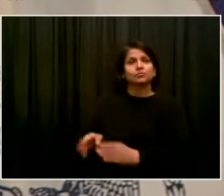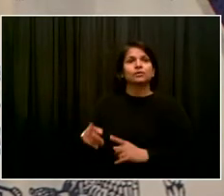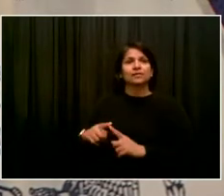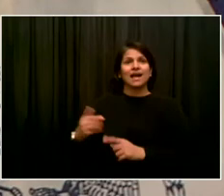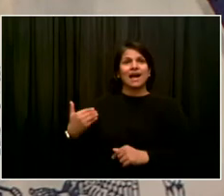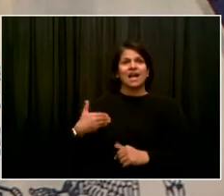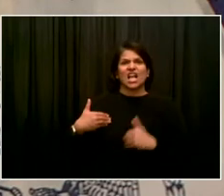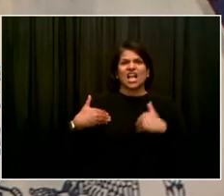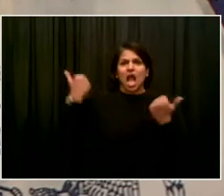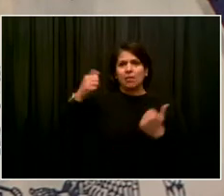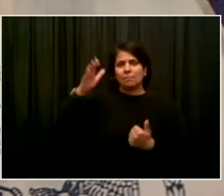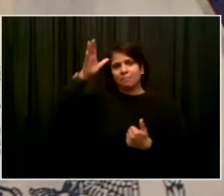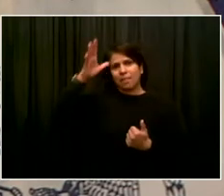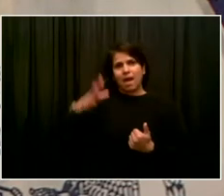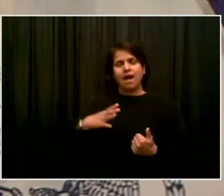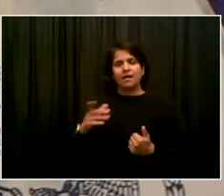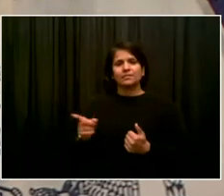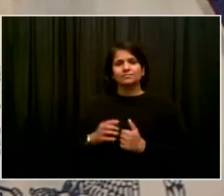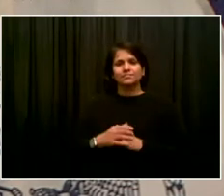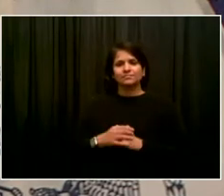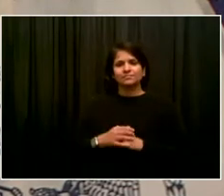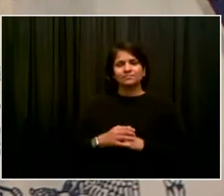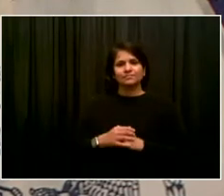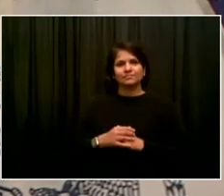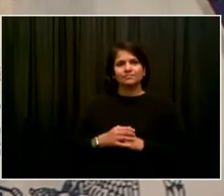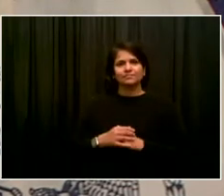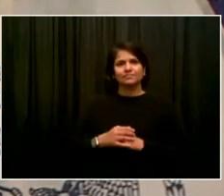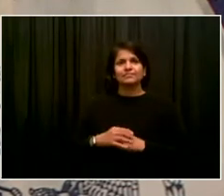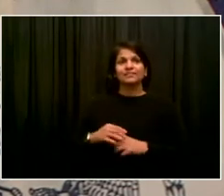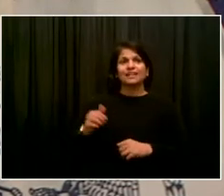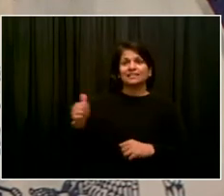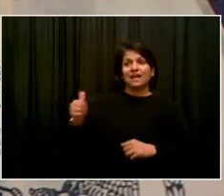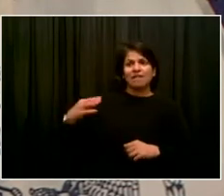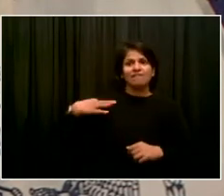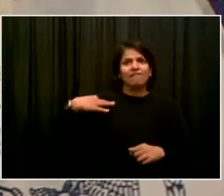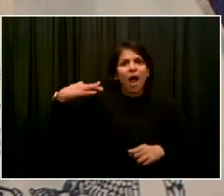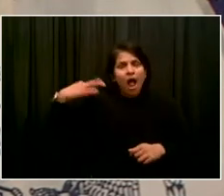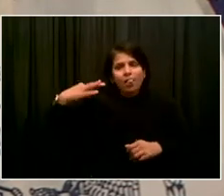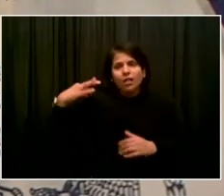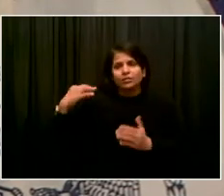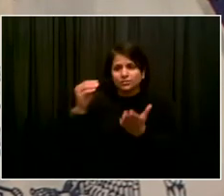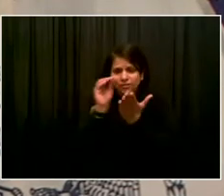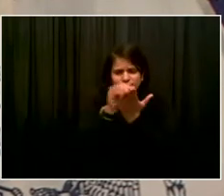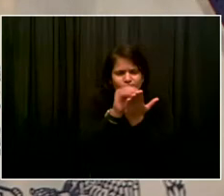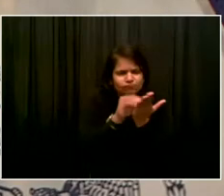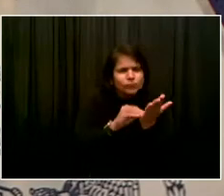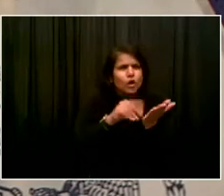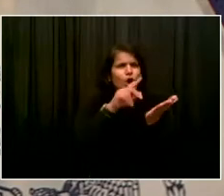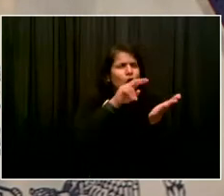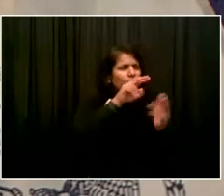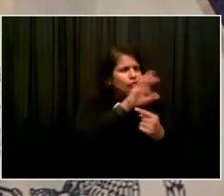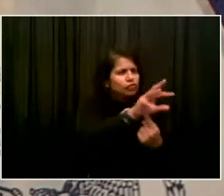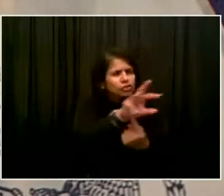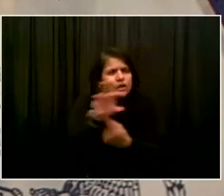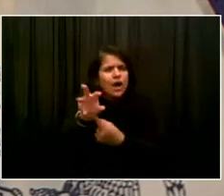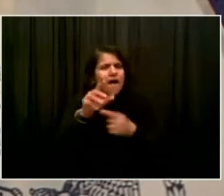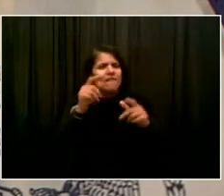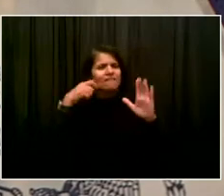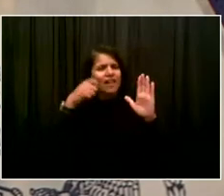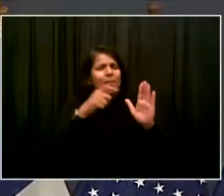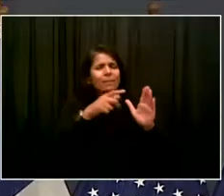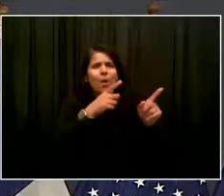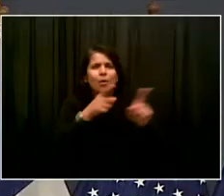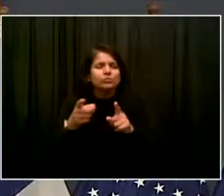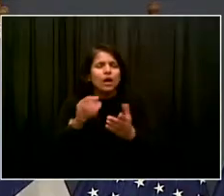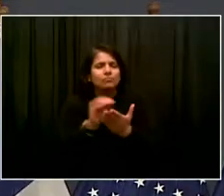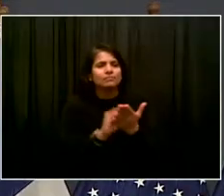to capture what this movement is all about. And I am very proud to welcome to our press conference, Dante de